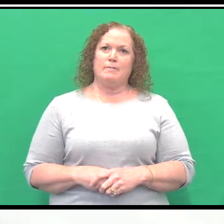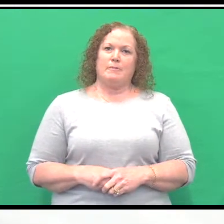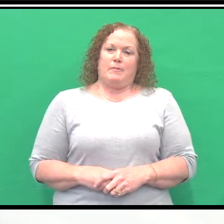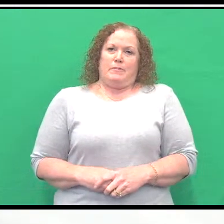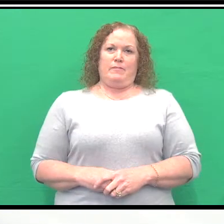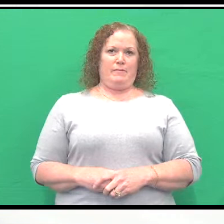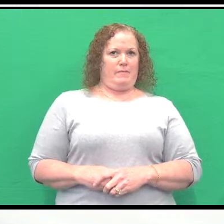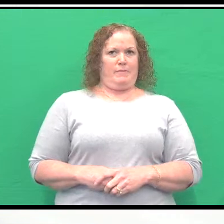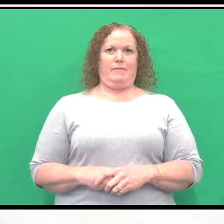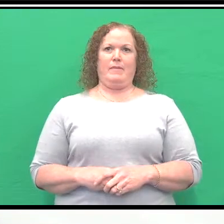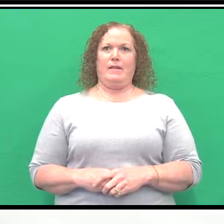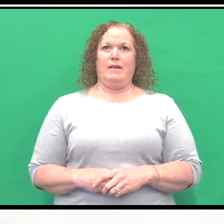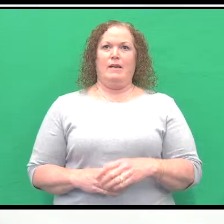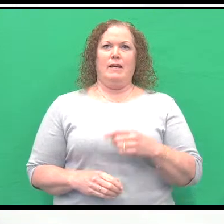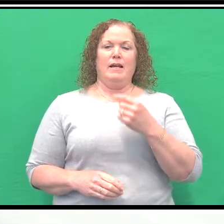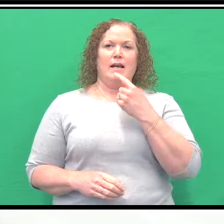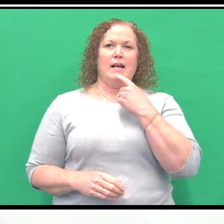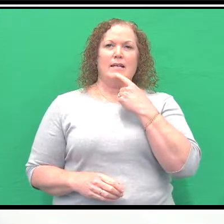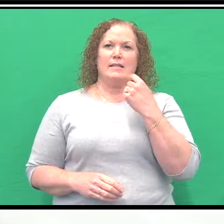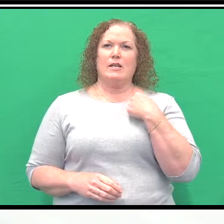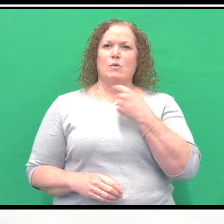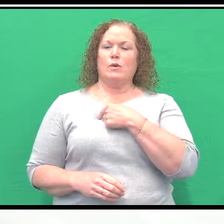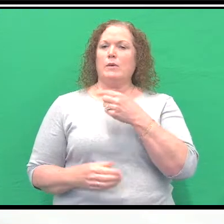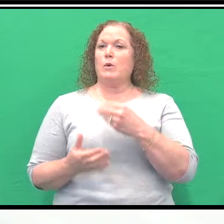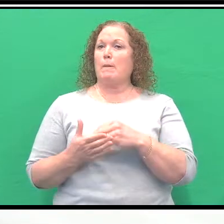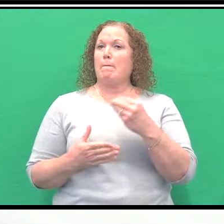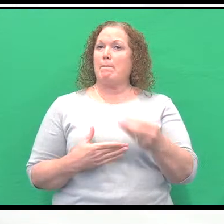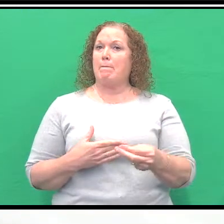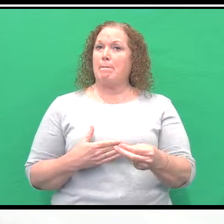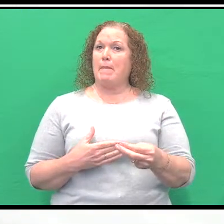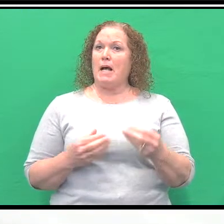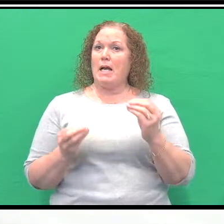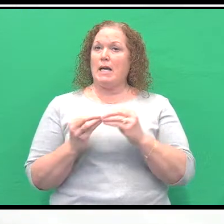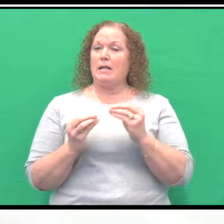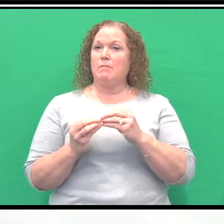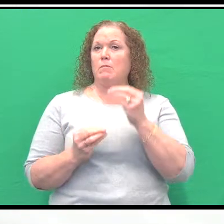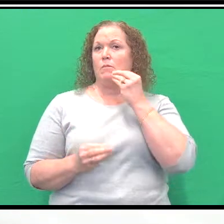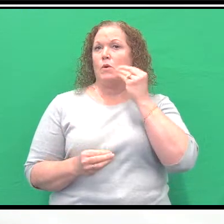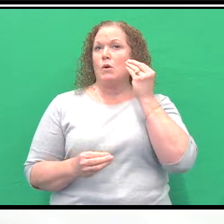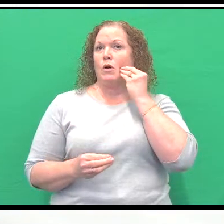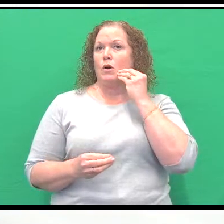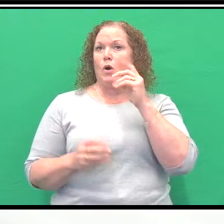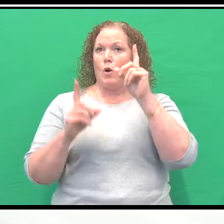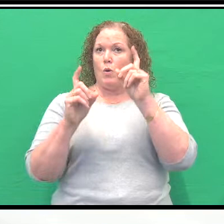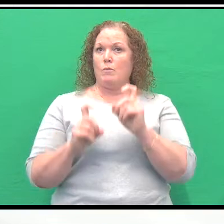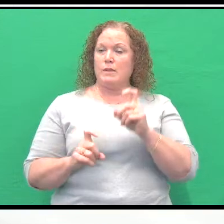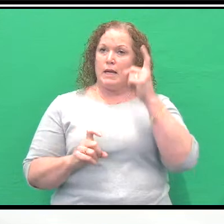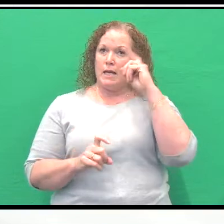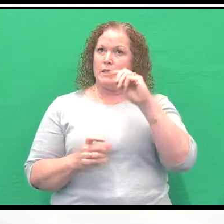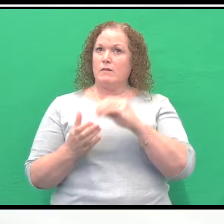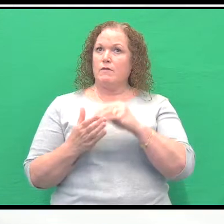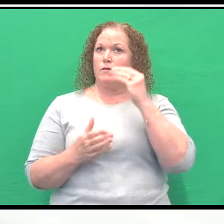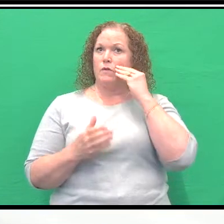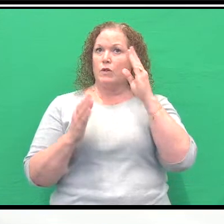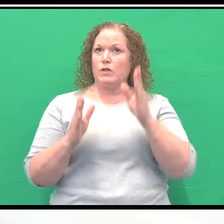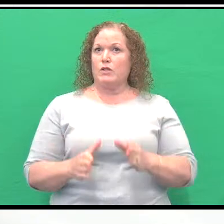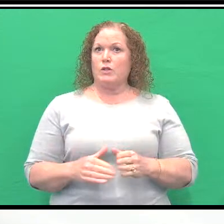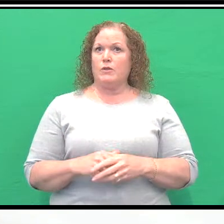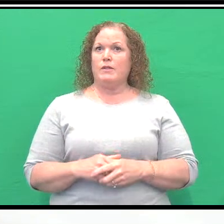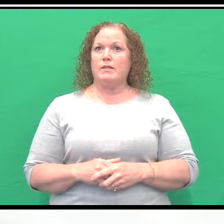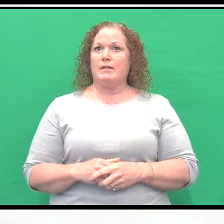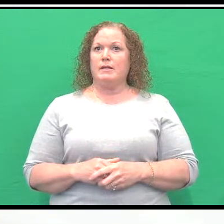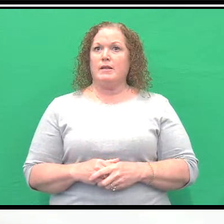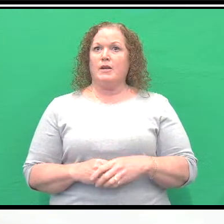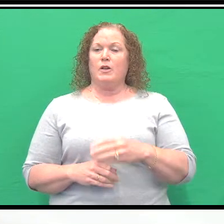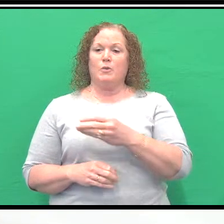purchasing additional home tests for students, and those have arrived. We've distributed our staff